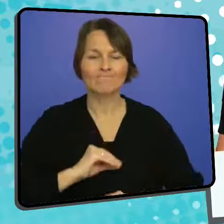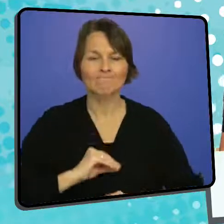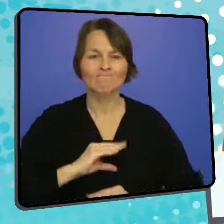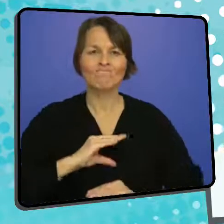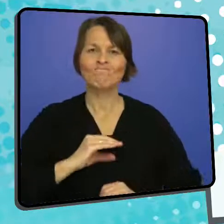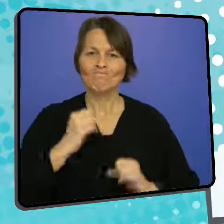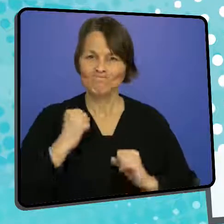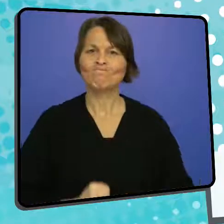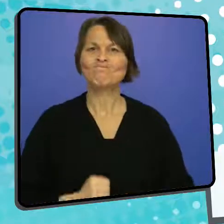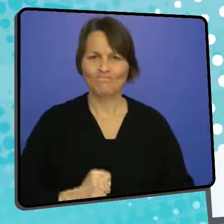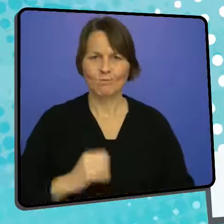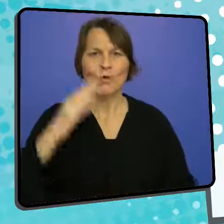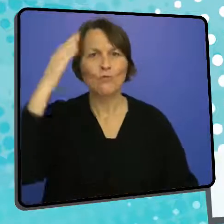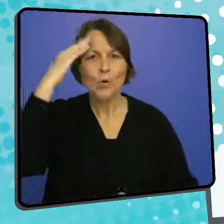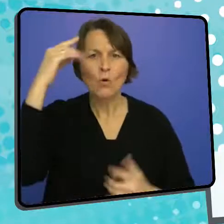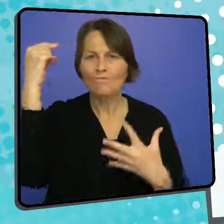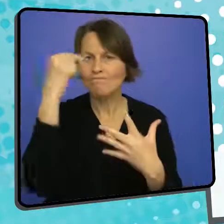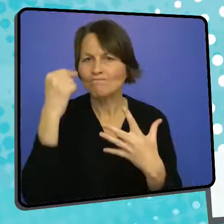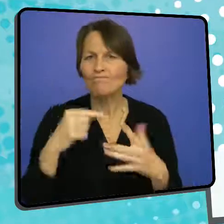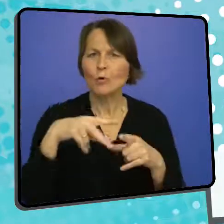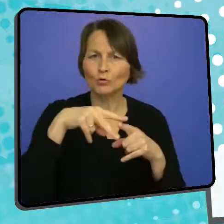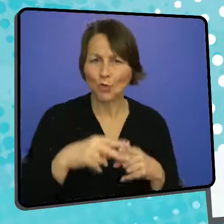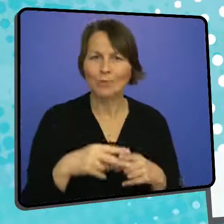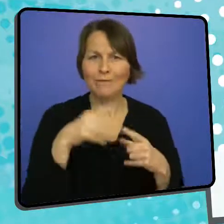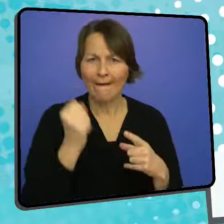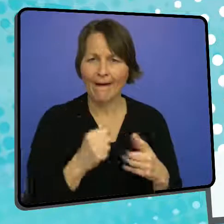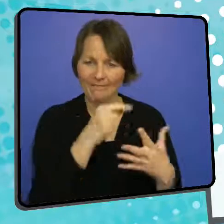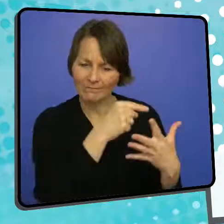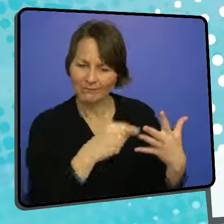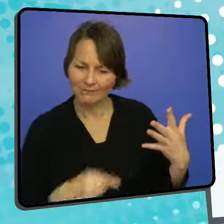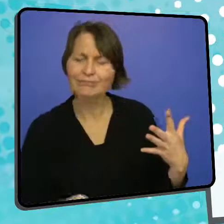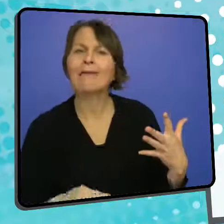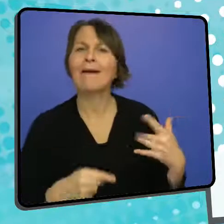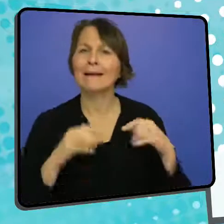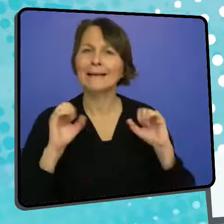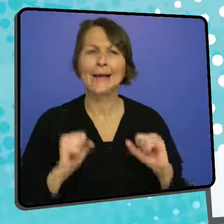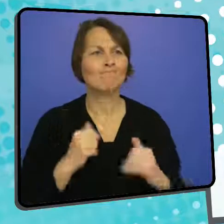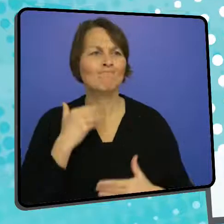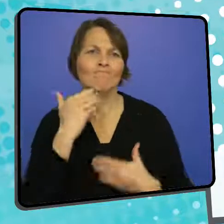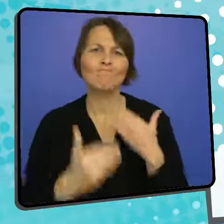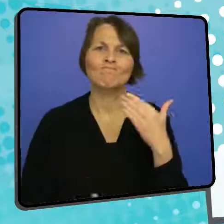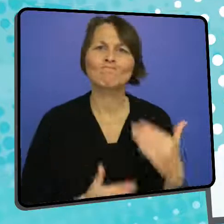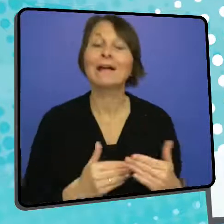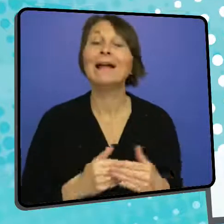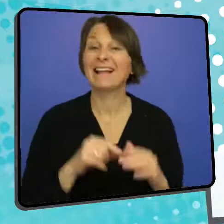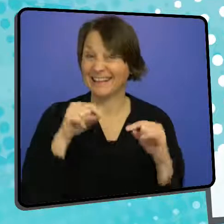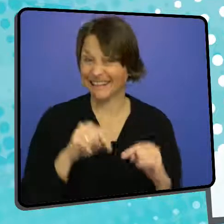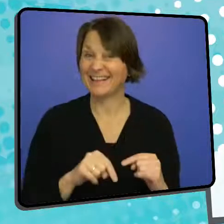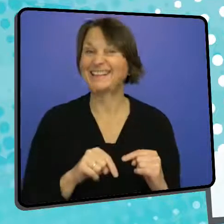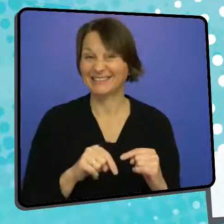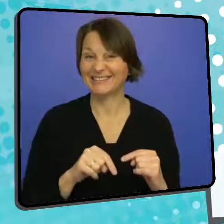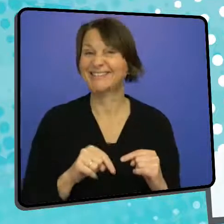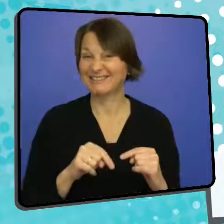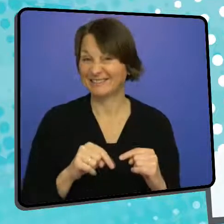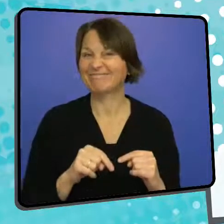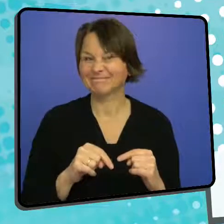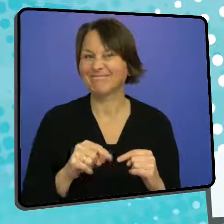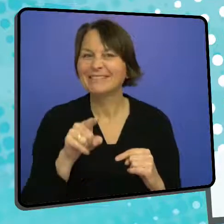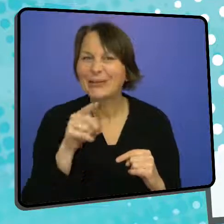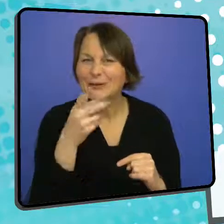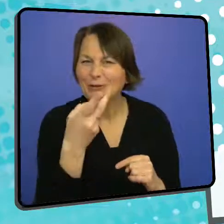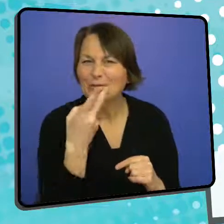go about doing what they want to do well. And that's a lot of the conversation. And I always keep coming back to the conversations you and I had back in the